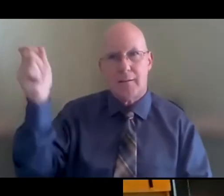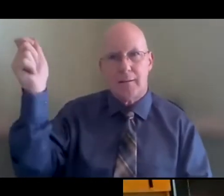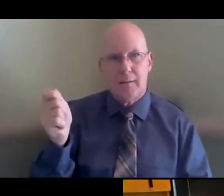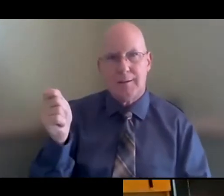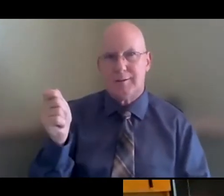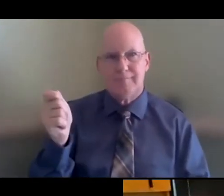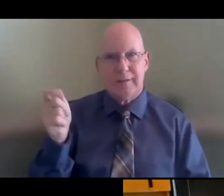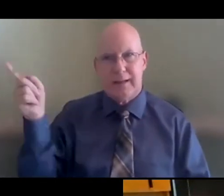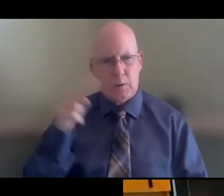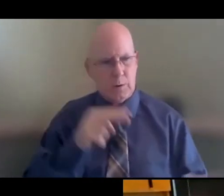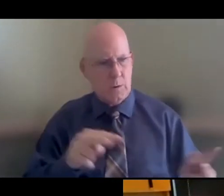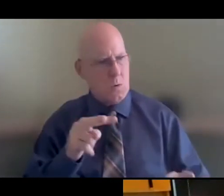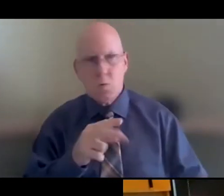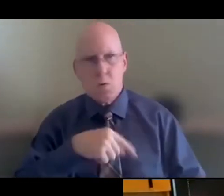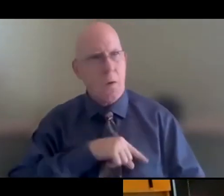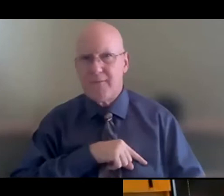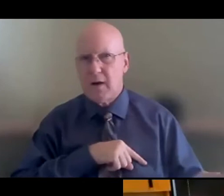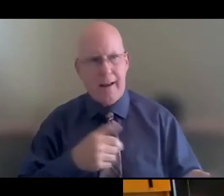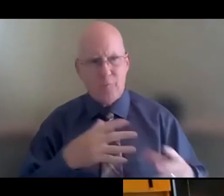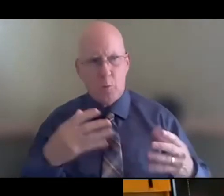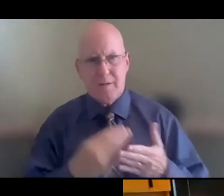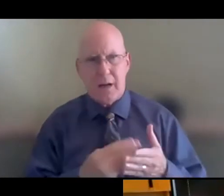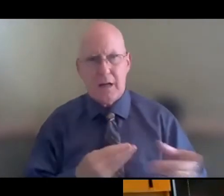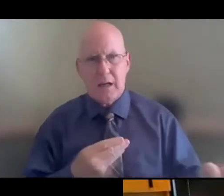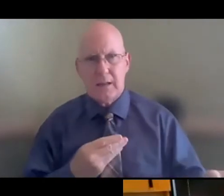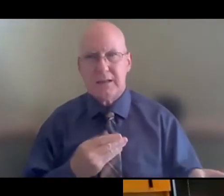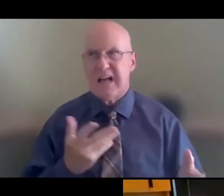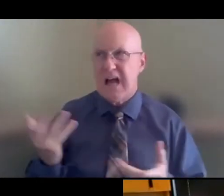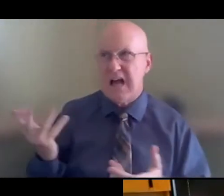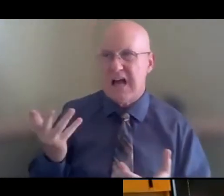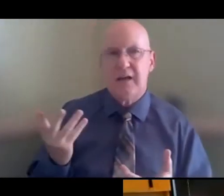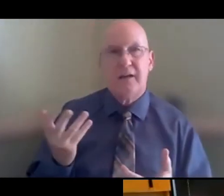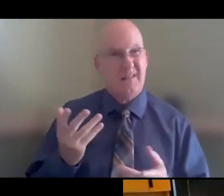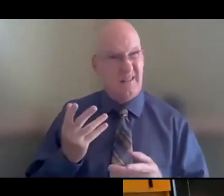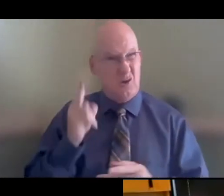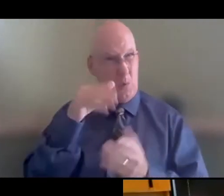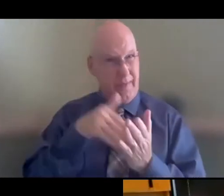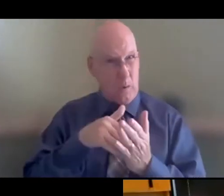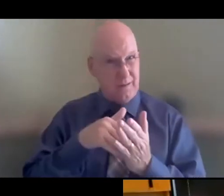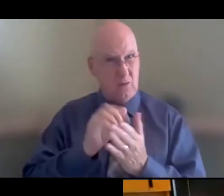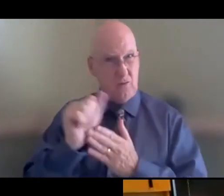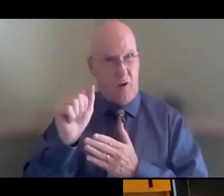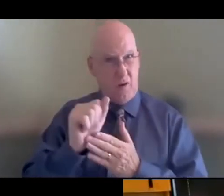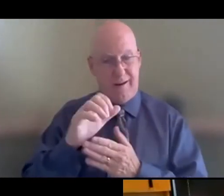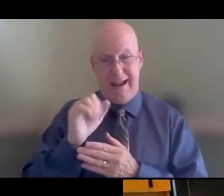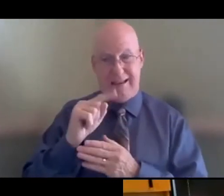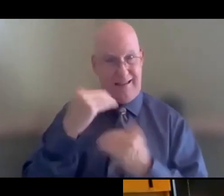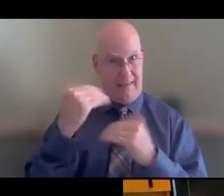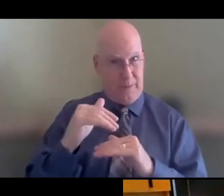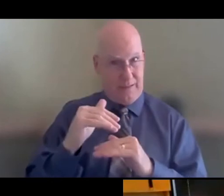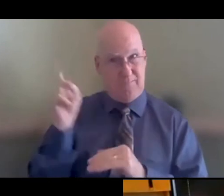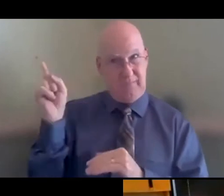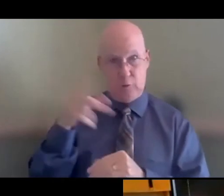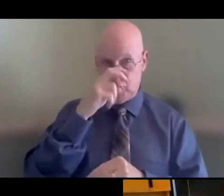eligibility and then Medicaid as well. It would count towards that $2,000 asset limit that you have to